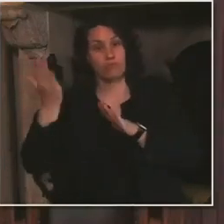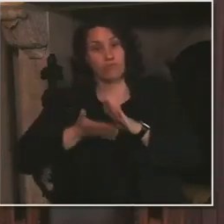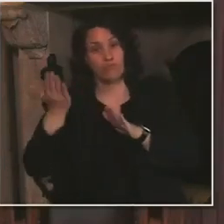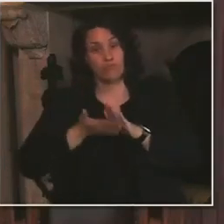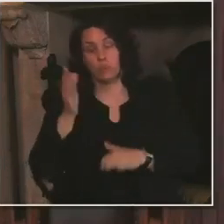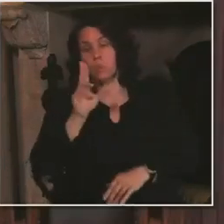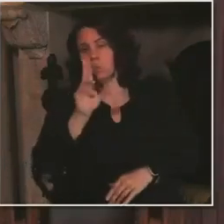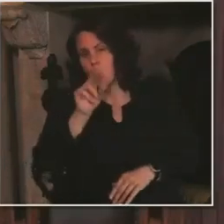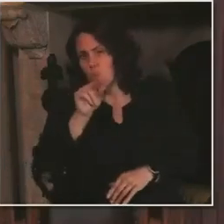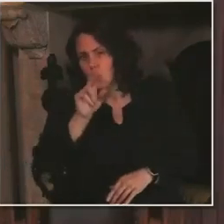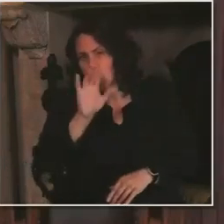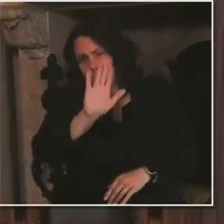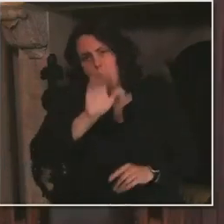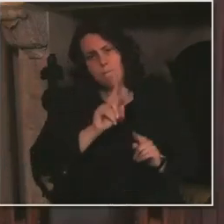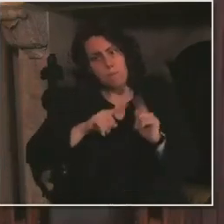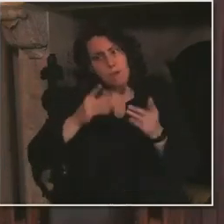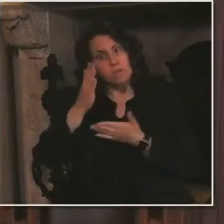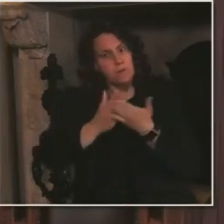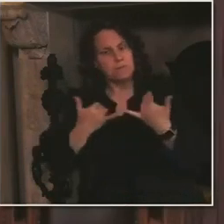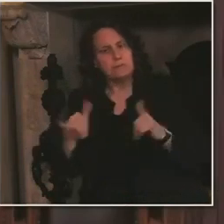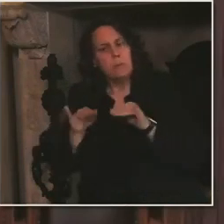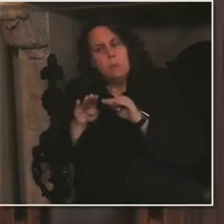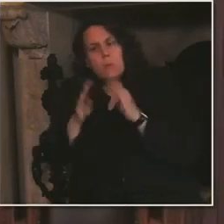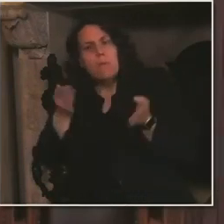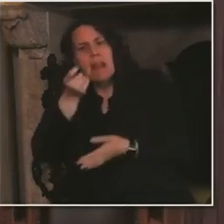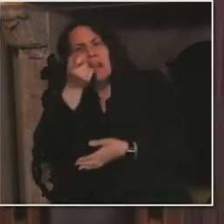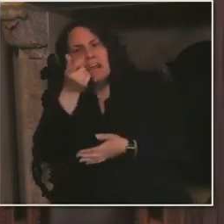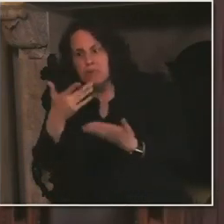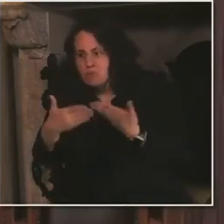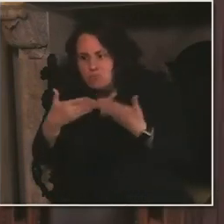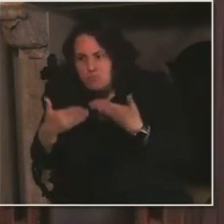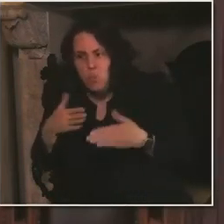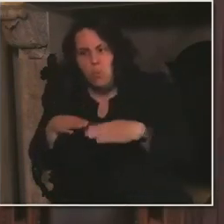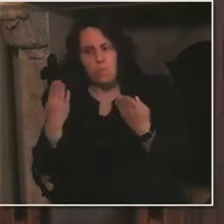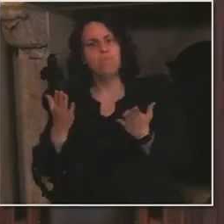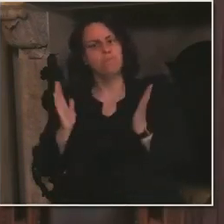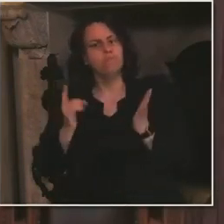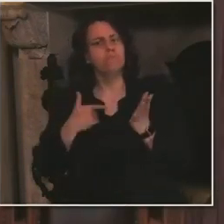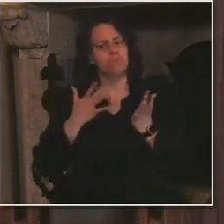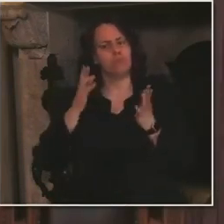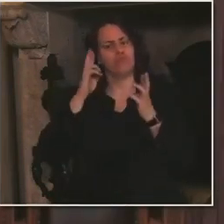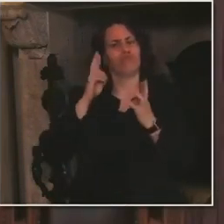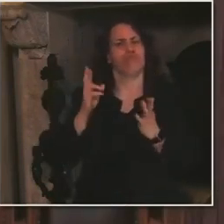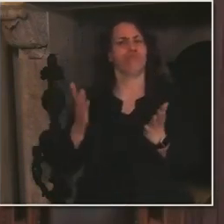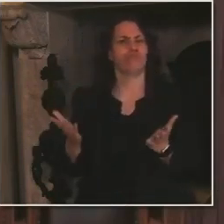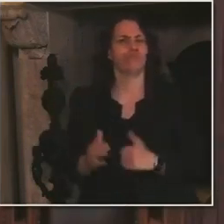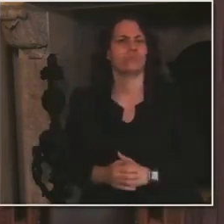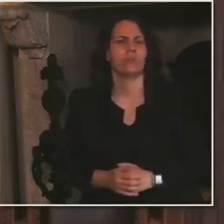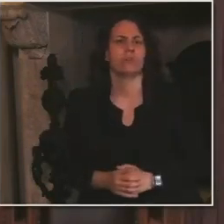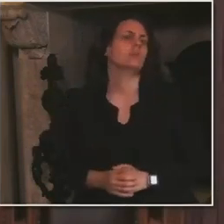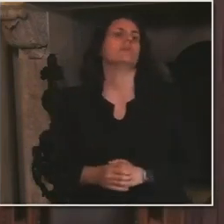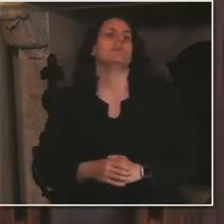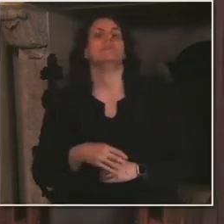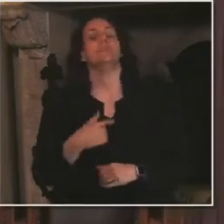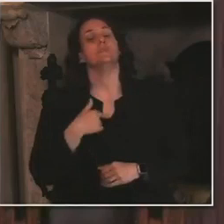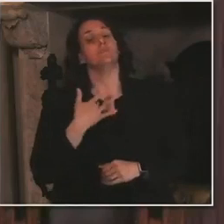the businesses that answered that survey, but we're headed in the right direction, and I feel very confident that we